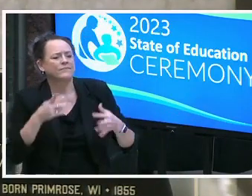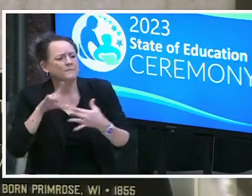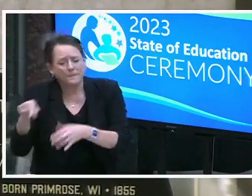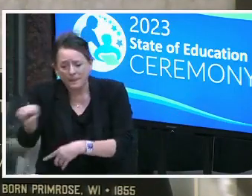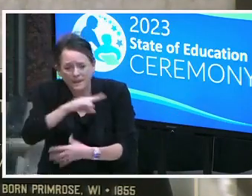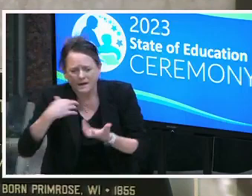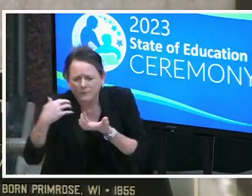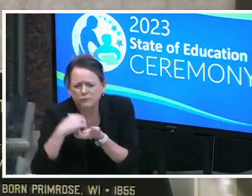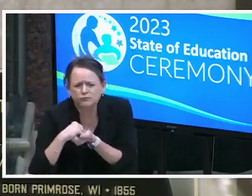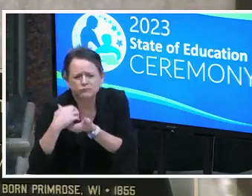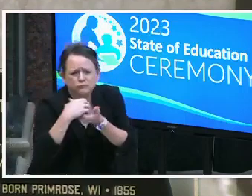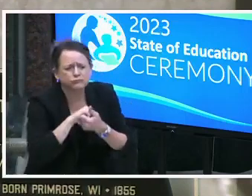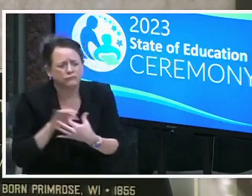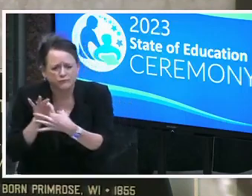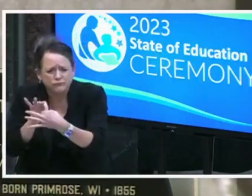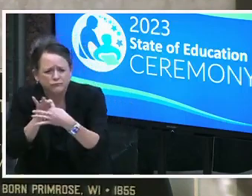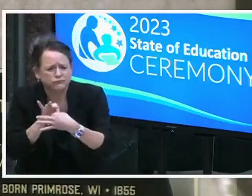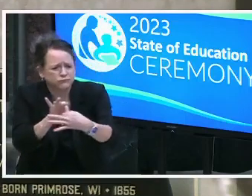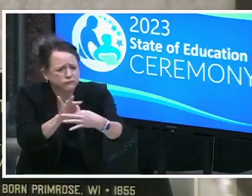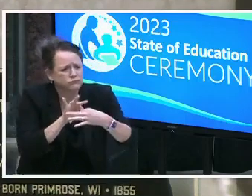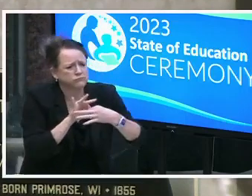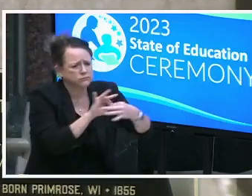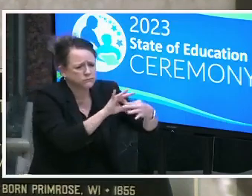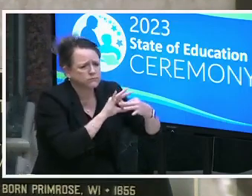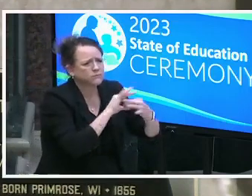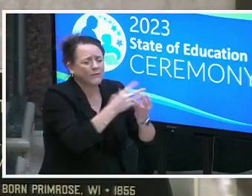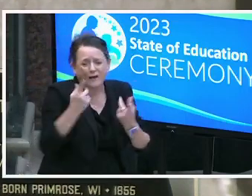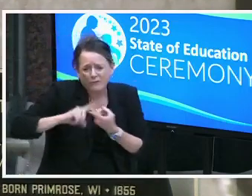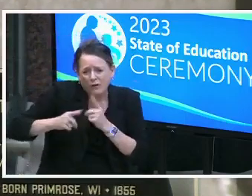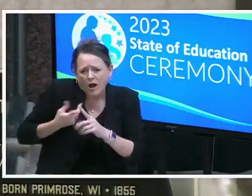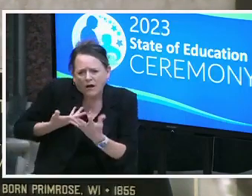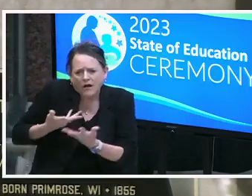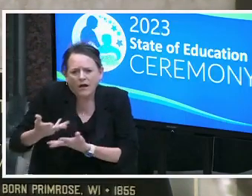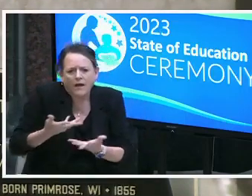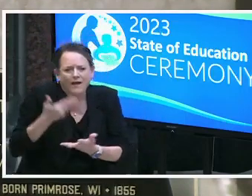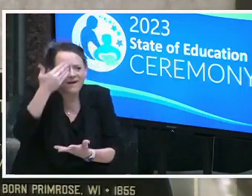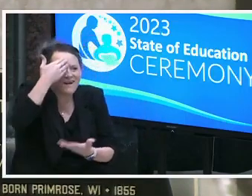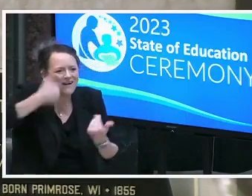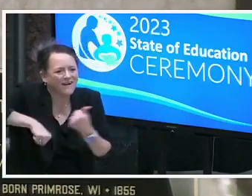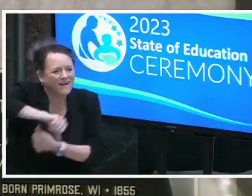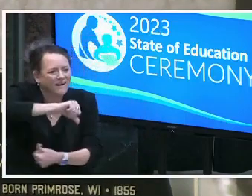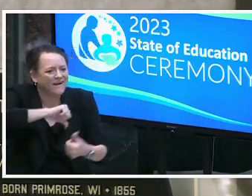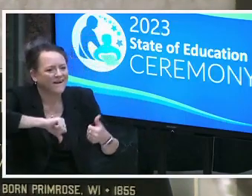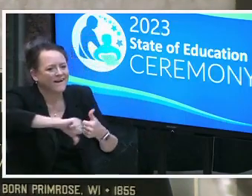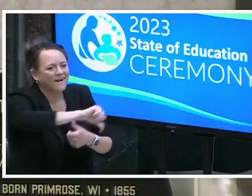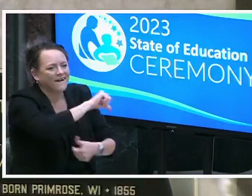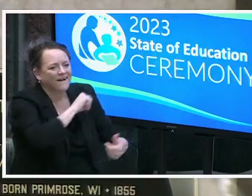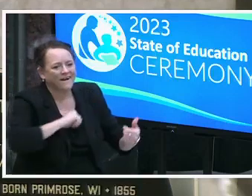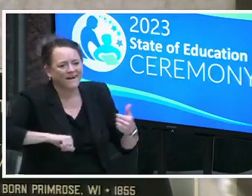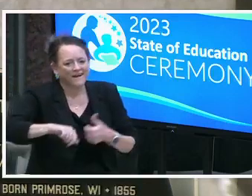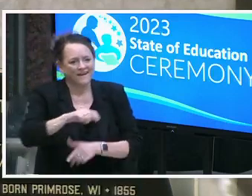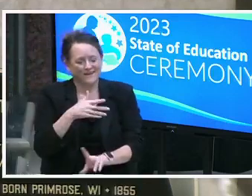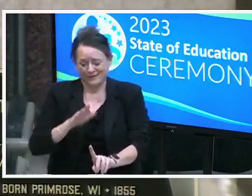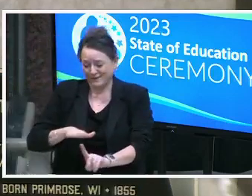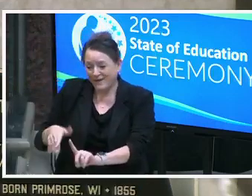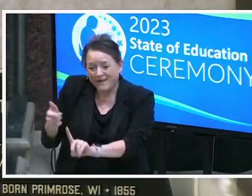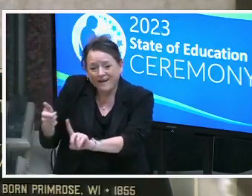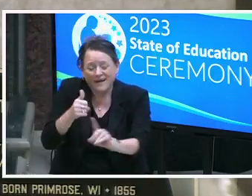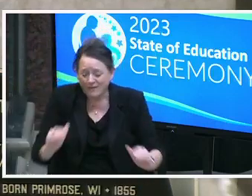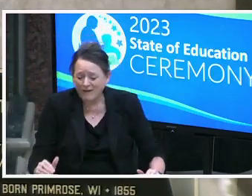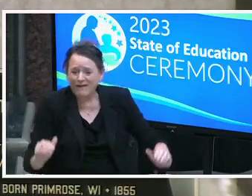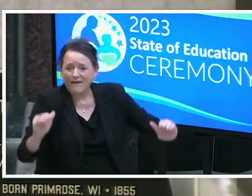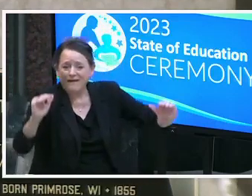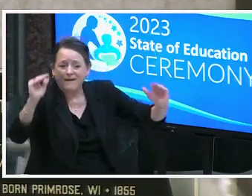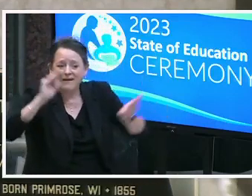strong friendships, and opportunities to be the children they are and find joy in this new